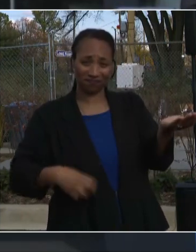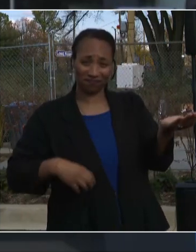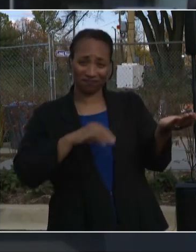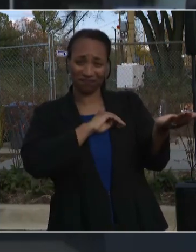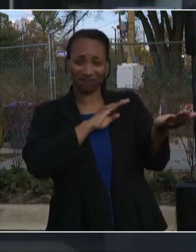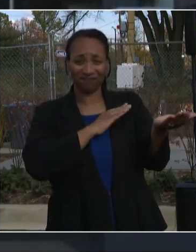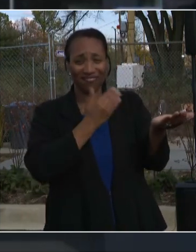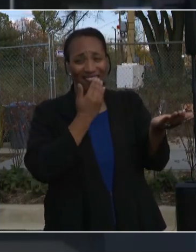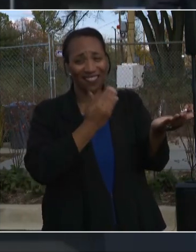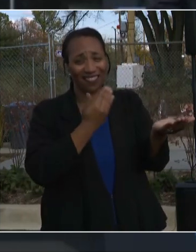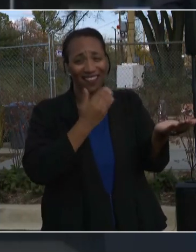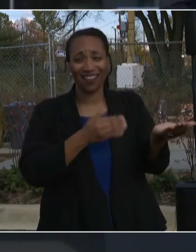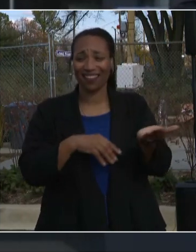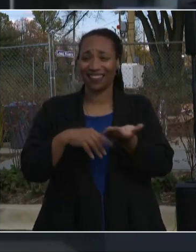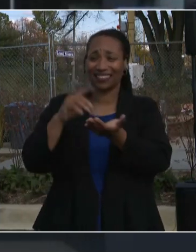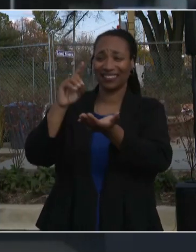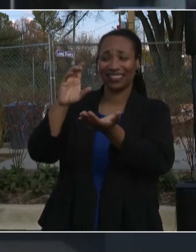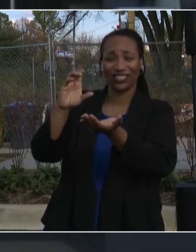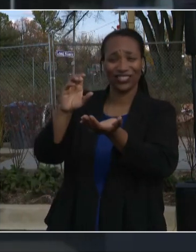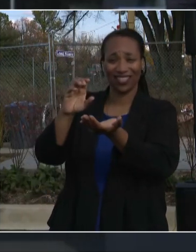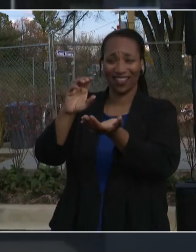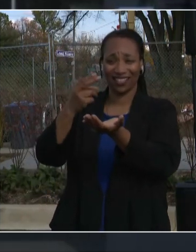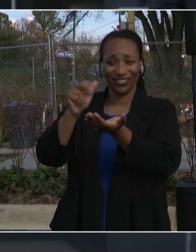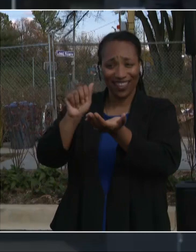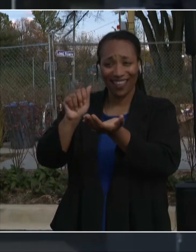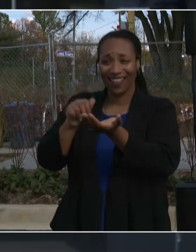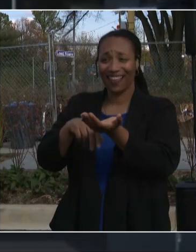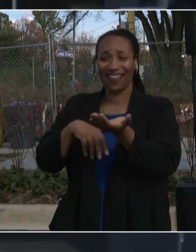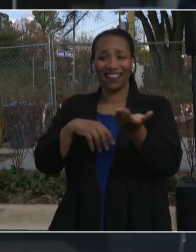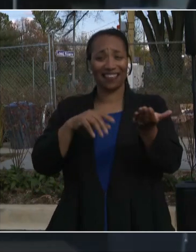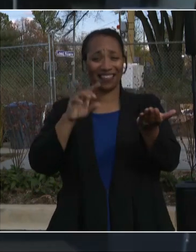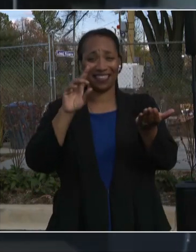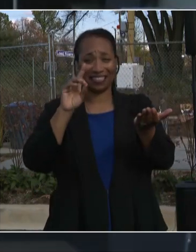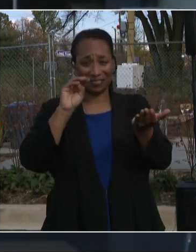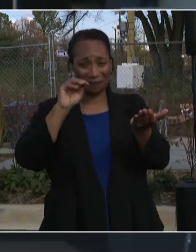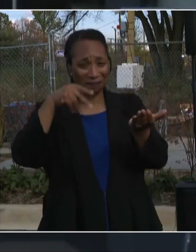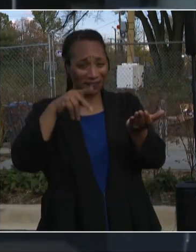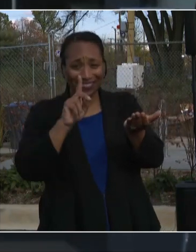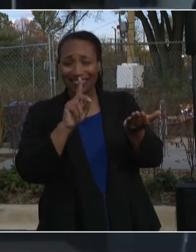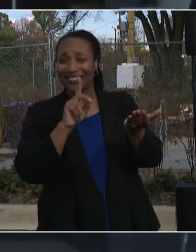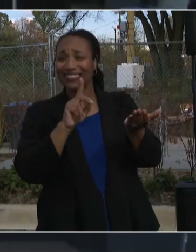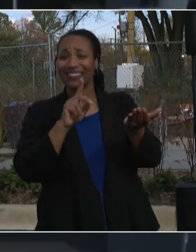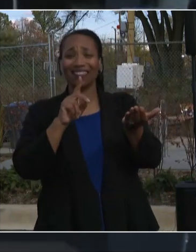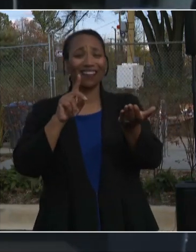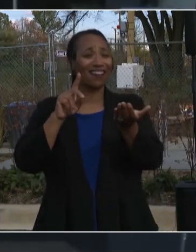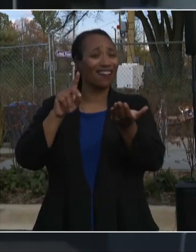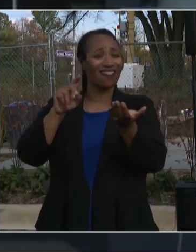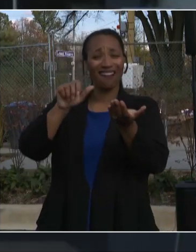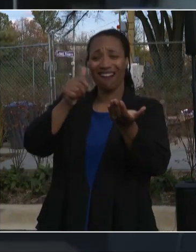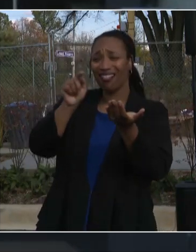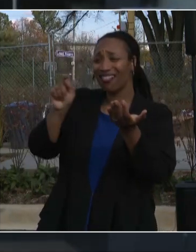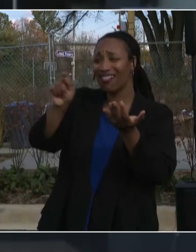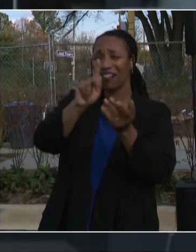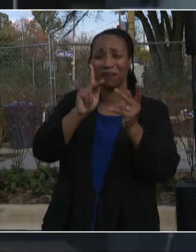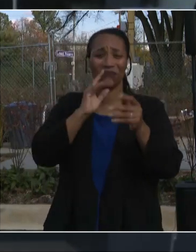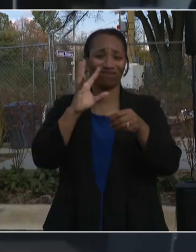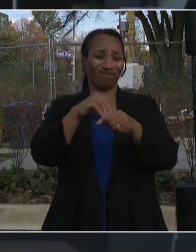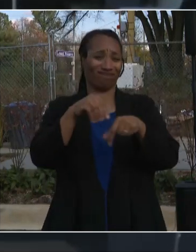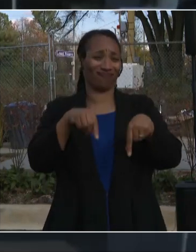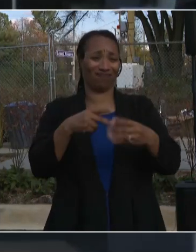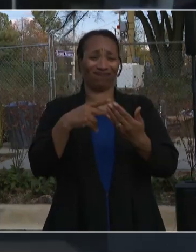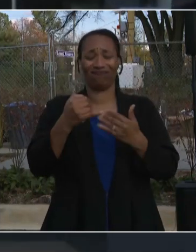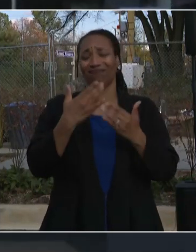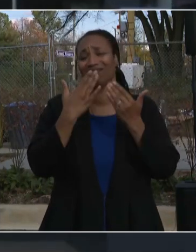DMPED, for your commitment to the vision of new communities and the master plan established by the Berry Farm and Raid Road residents